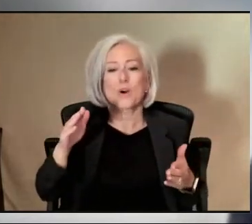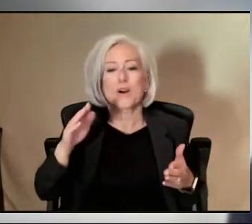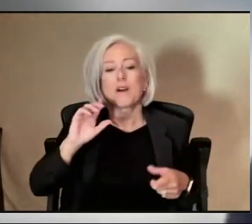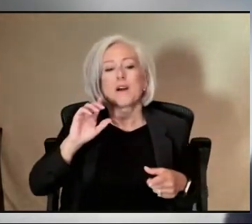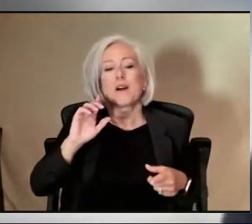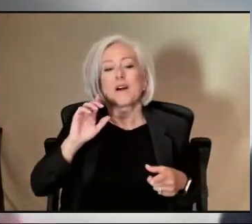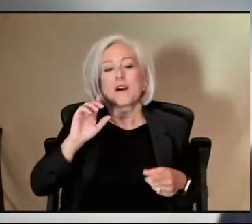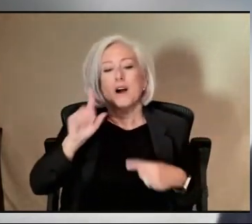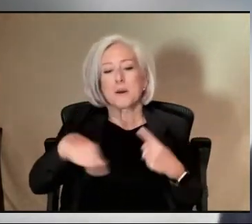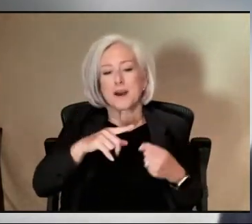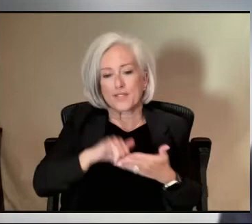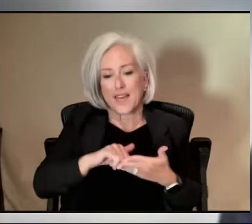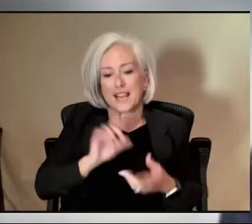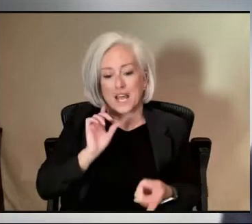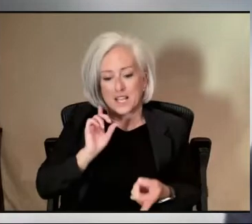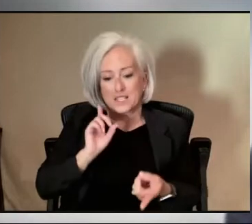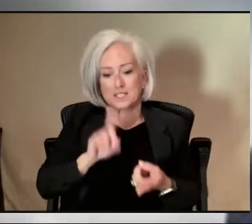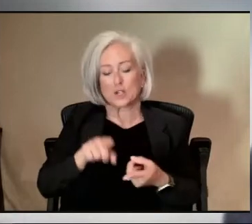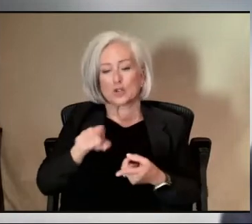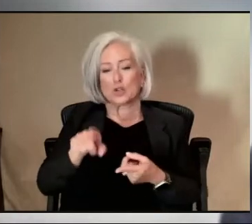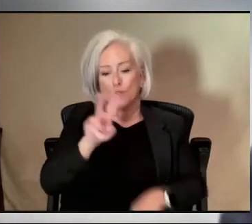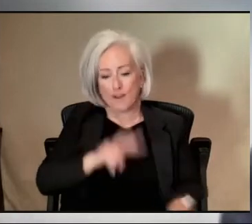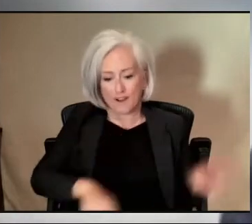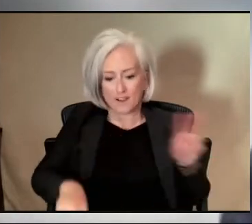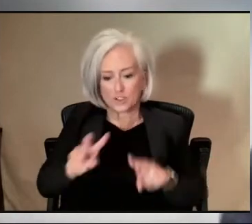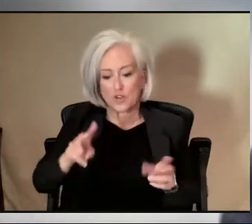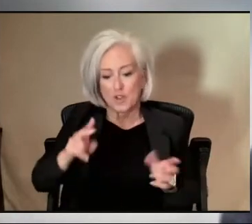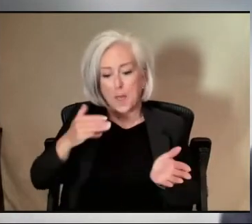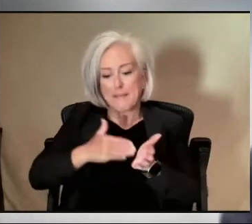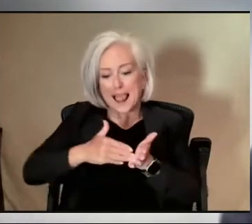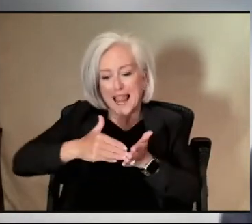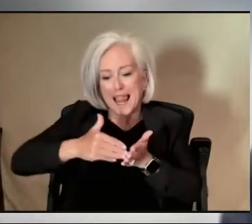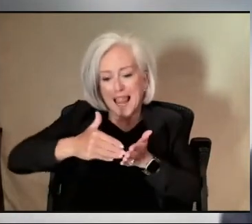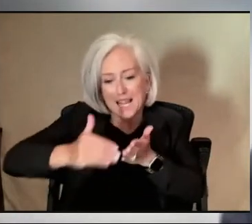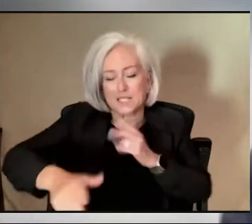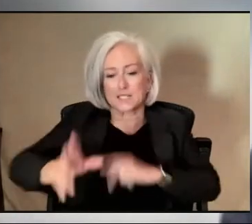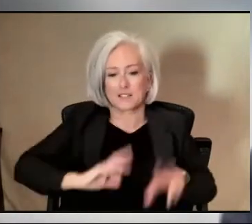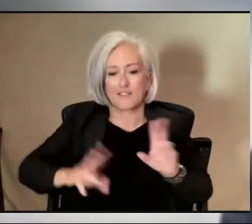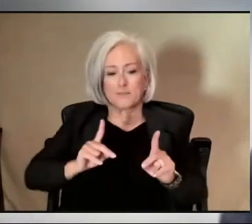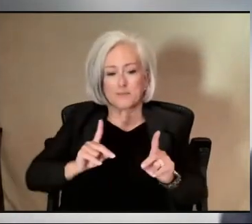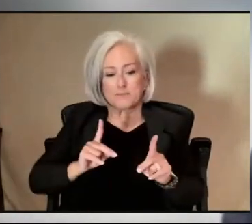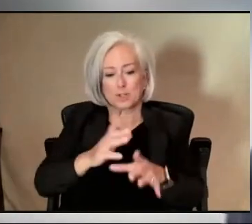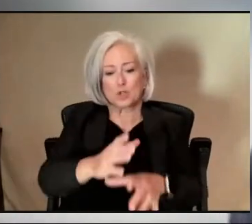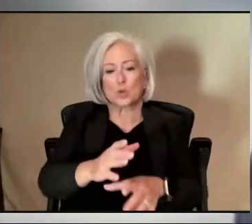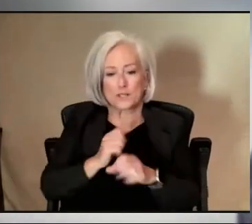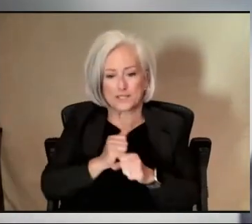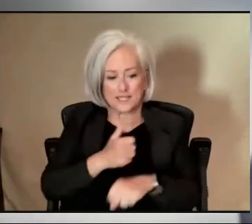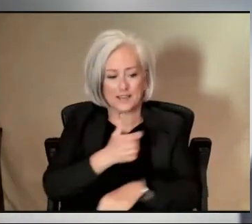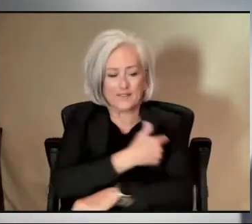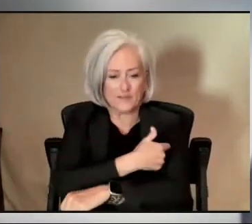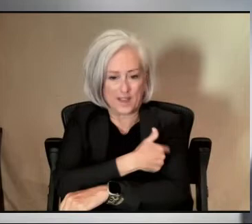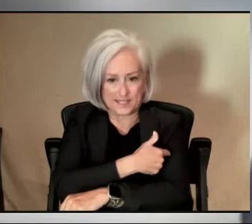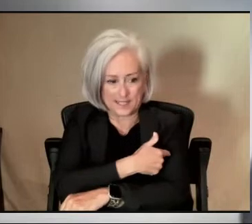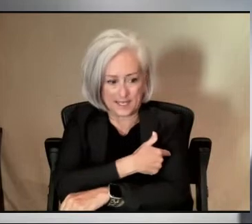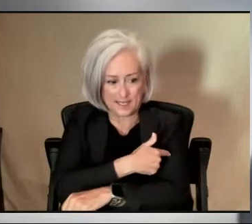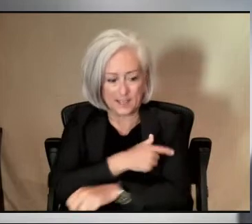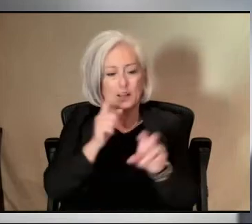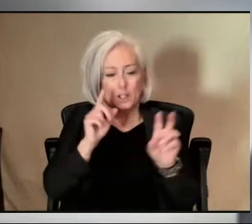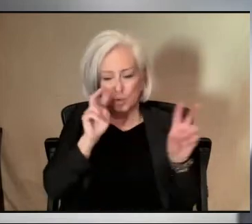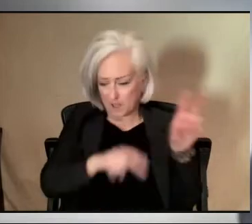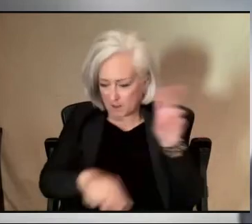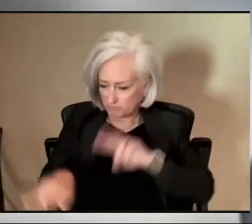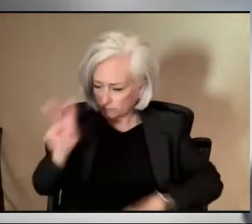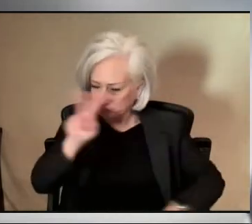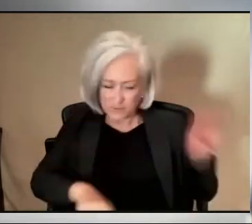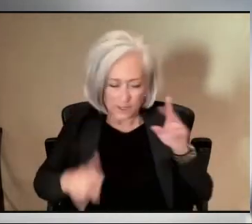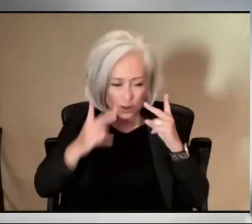have observed millions of people getting the vaccine, so that you can distinguish between